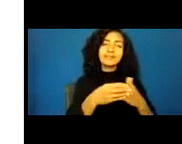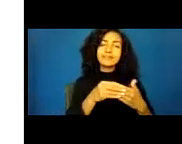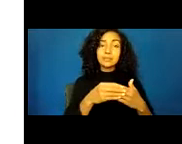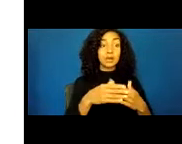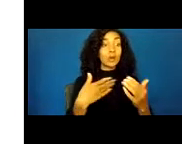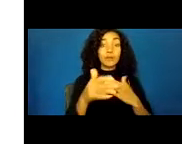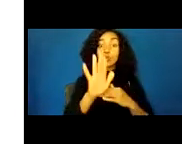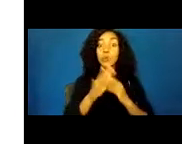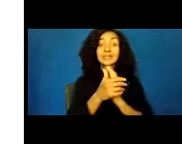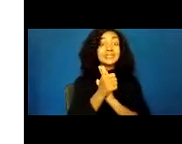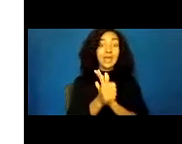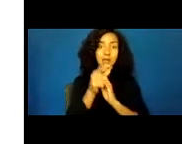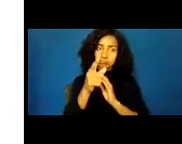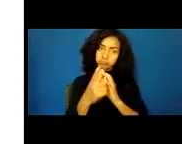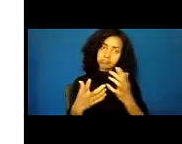base was.